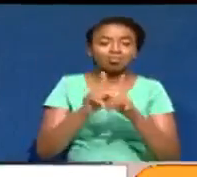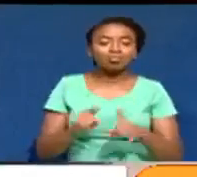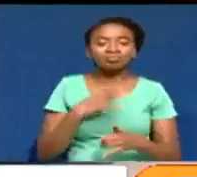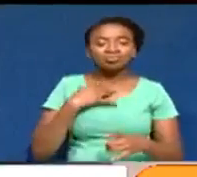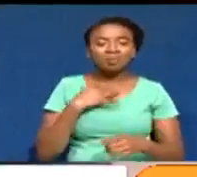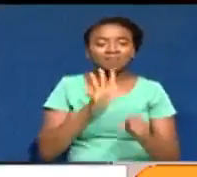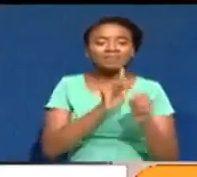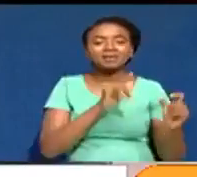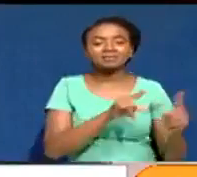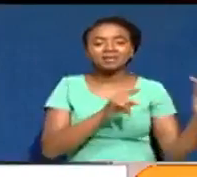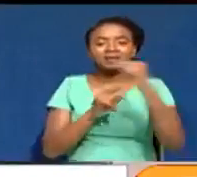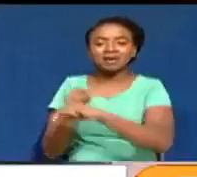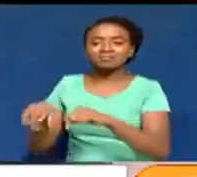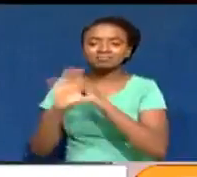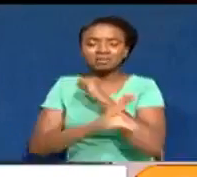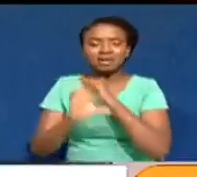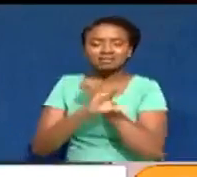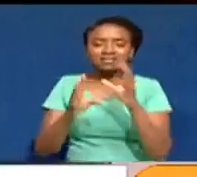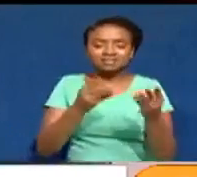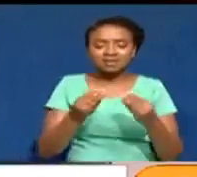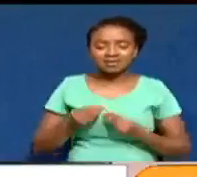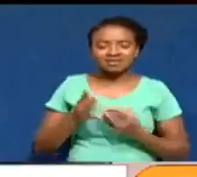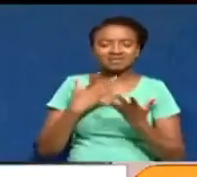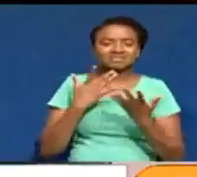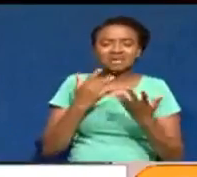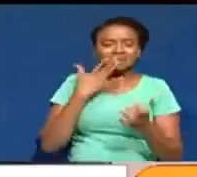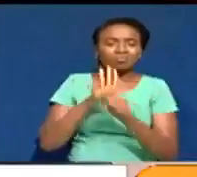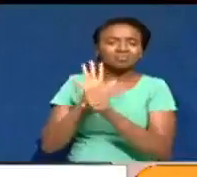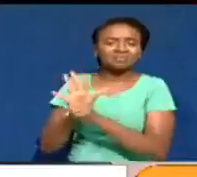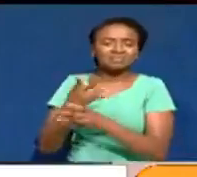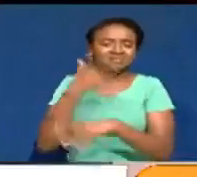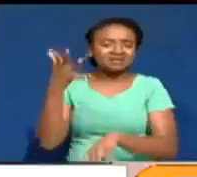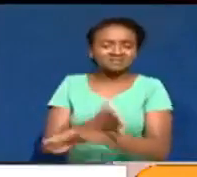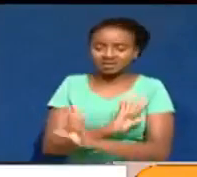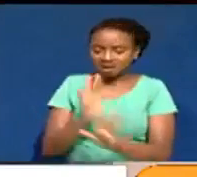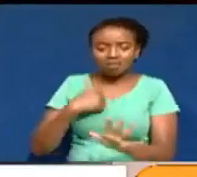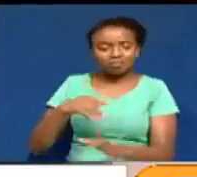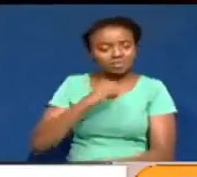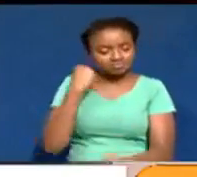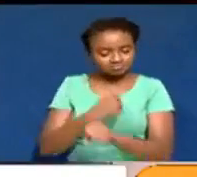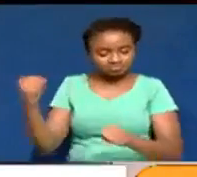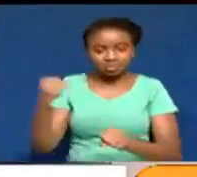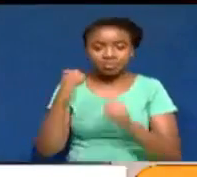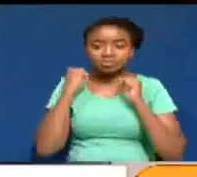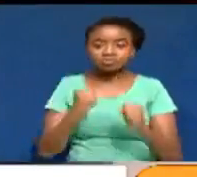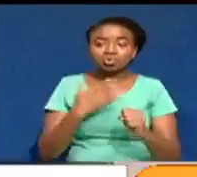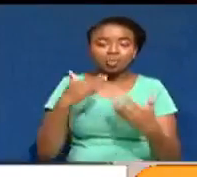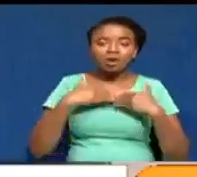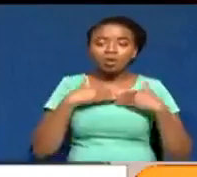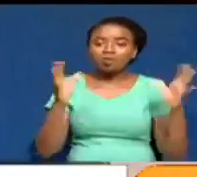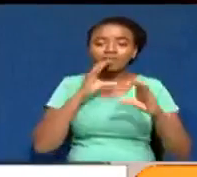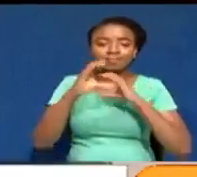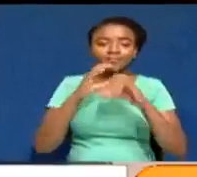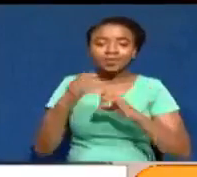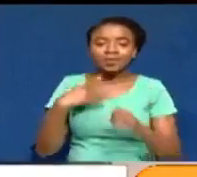to come to our country, give us obsolete technology. That is where we want to stand. We want to be open about this conversation. We don't want to be hoodwinked,